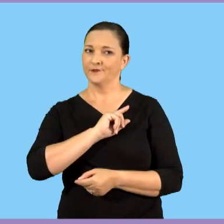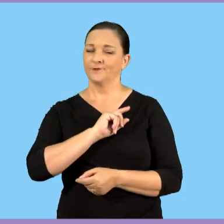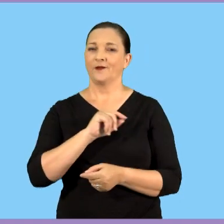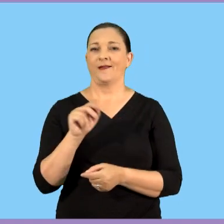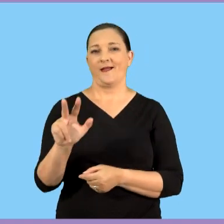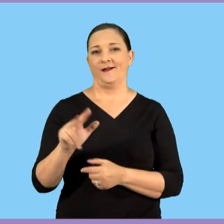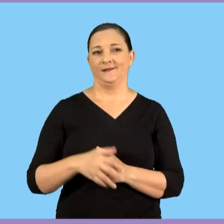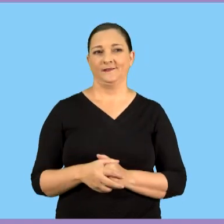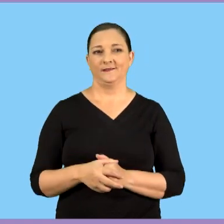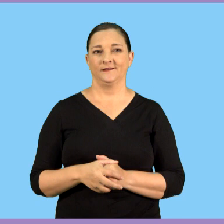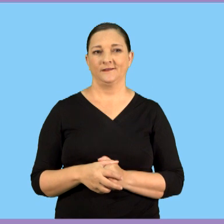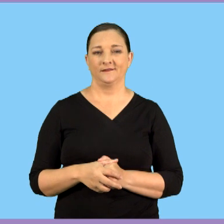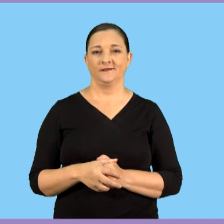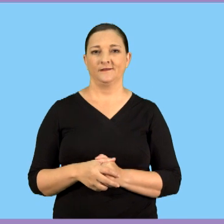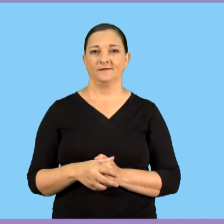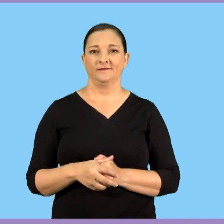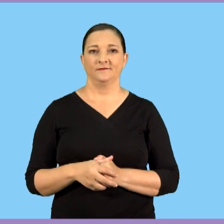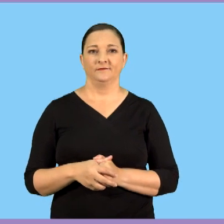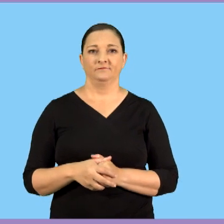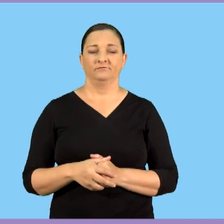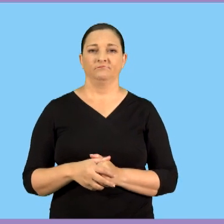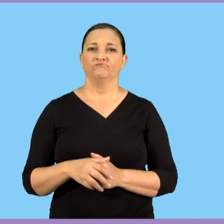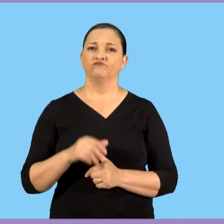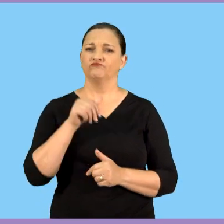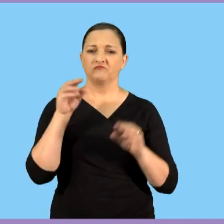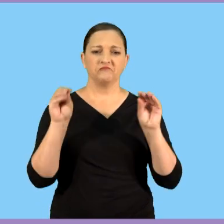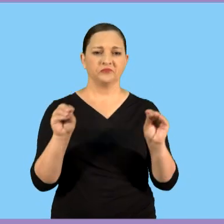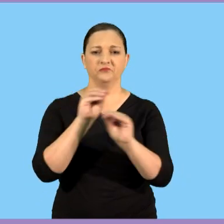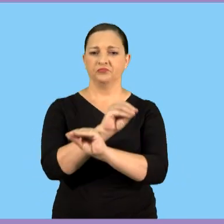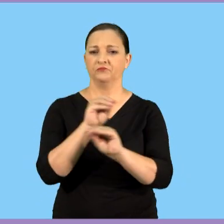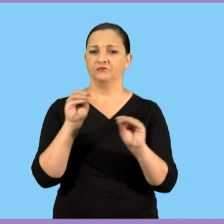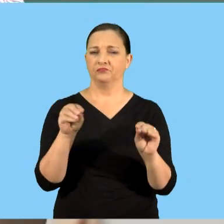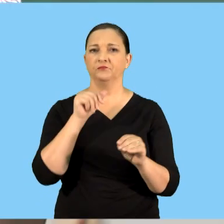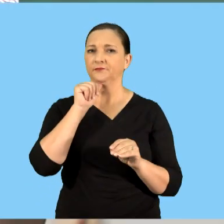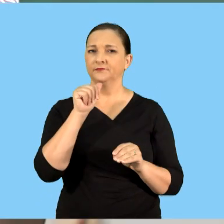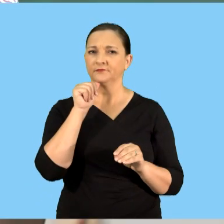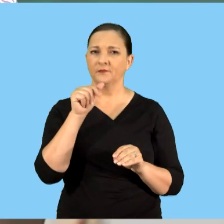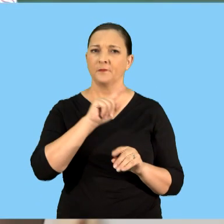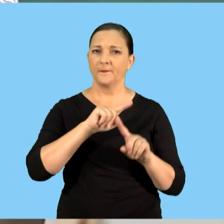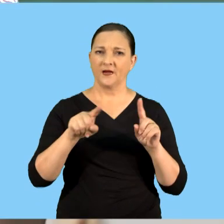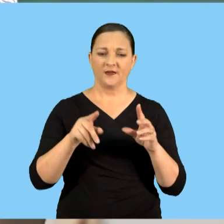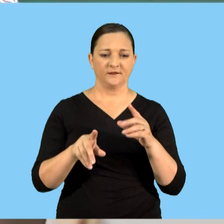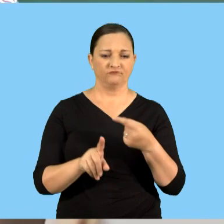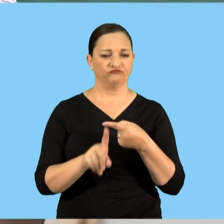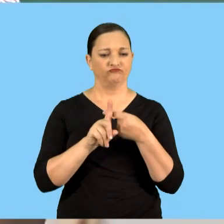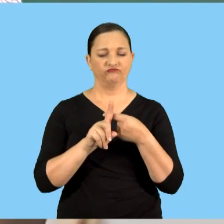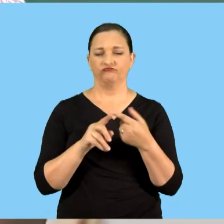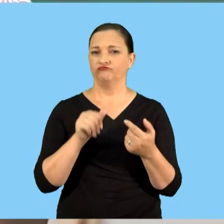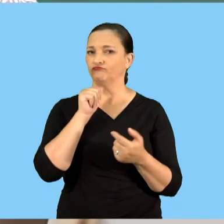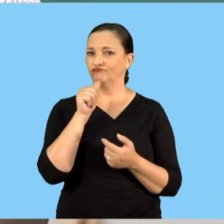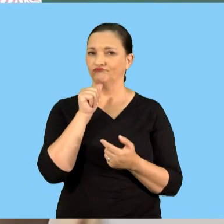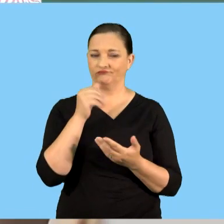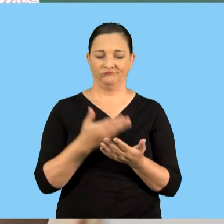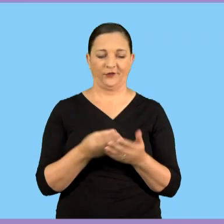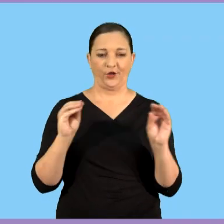an 8. And this of course does not matter if we swap them around, because remember, addition is commutative.